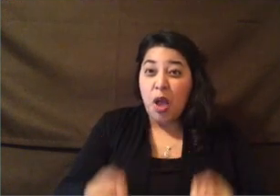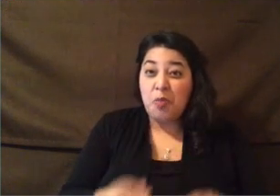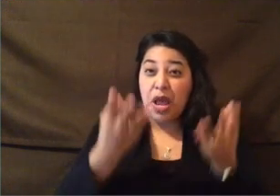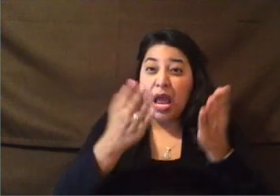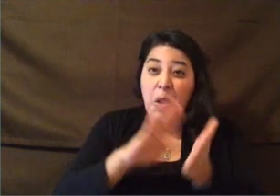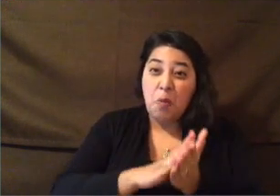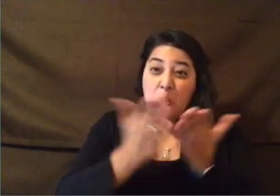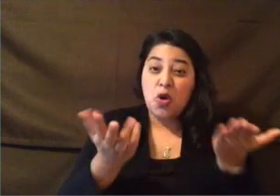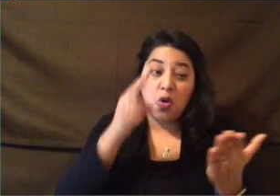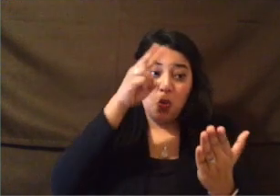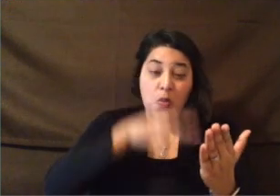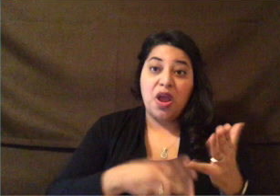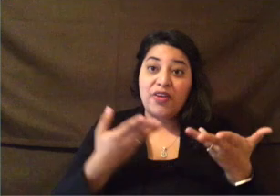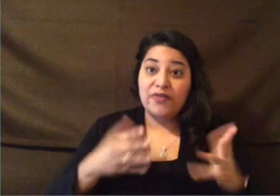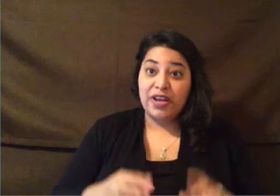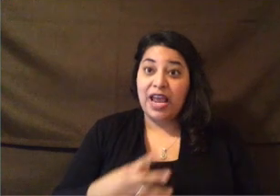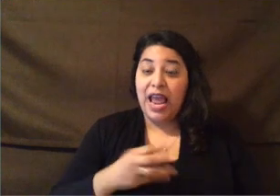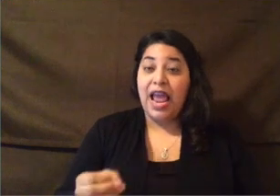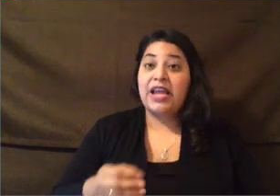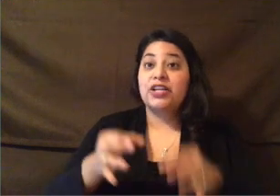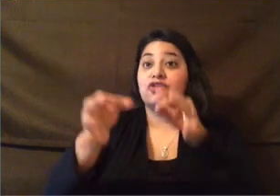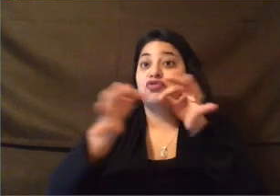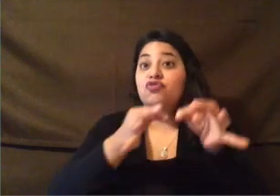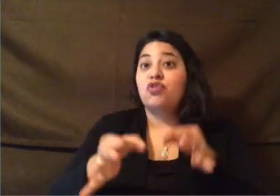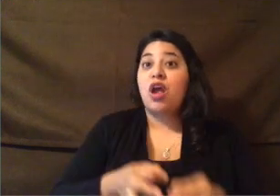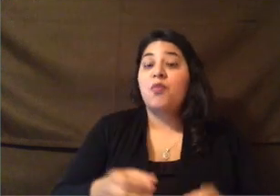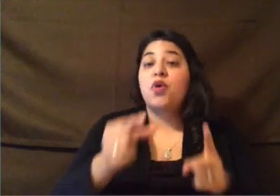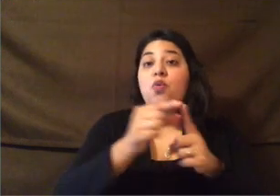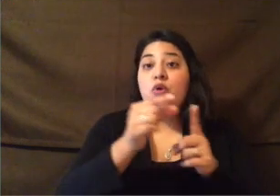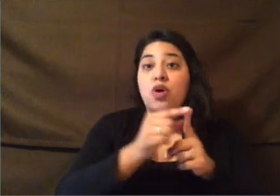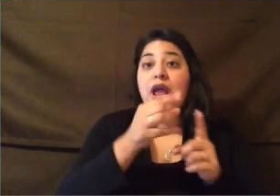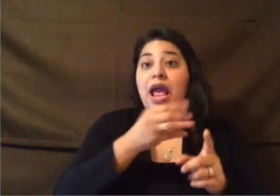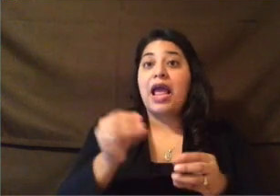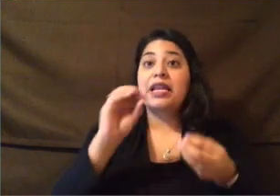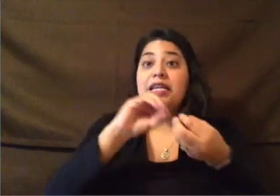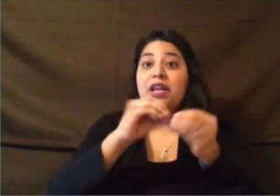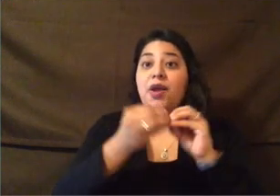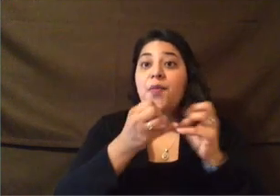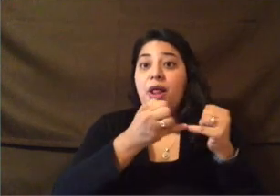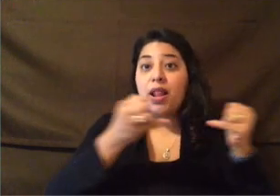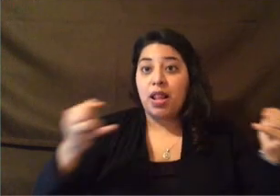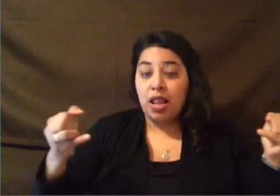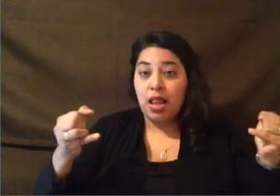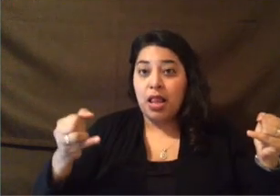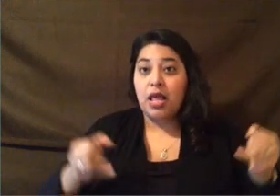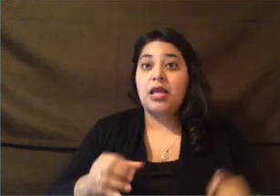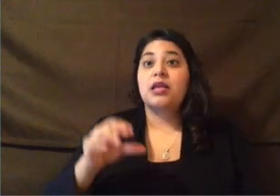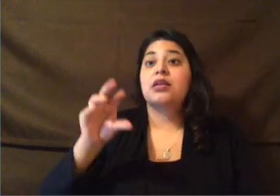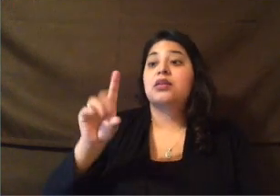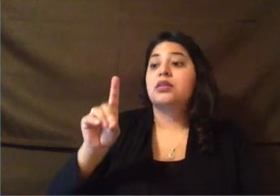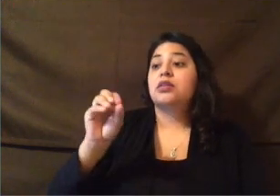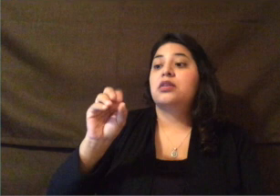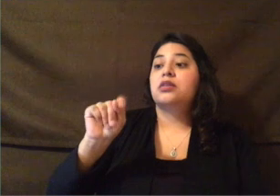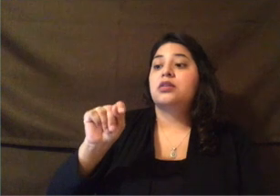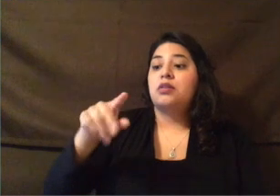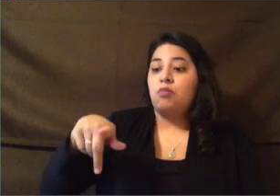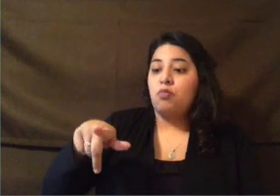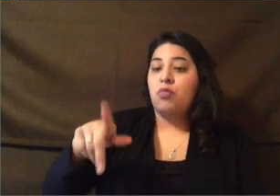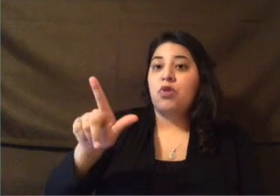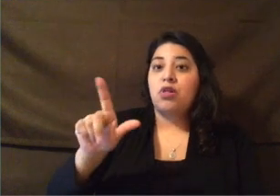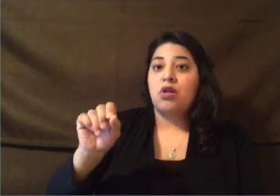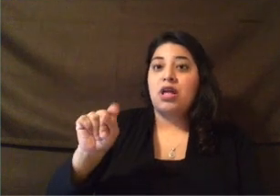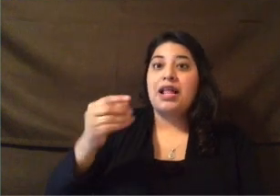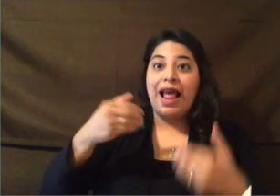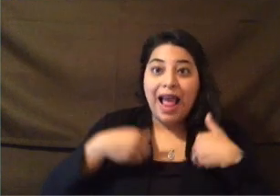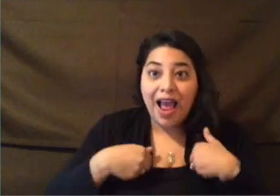these numbers represent the number of books read. The describing words, pay attention to those, and number lines.